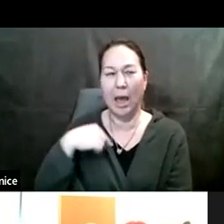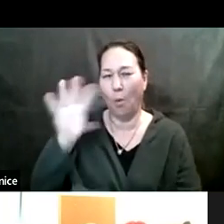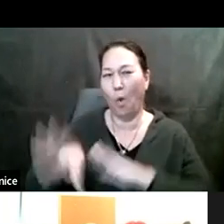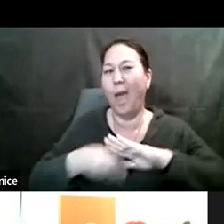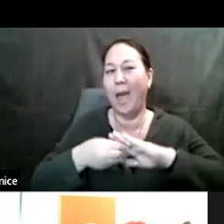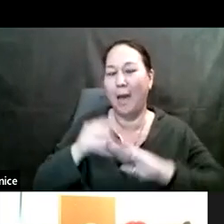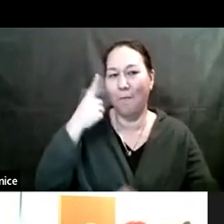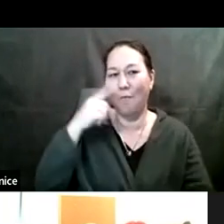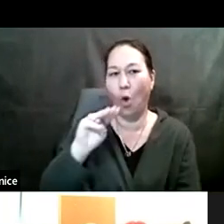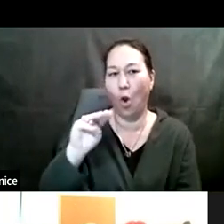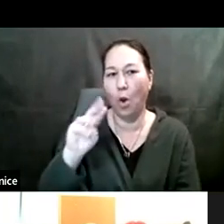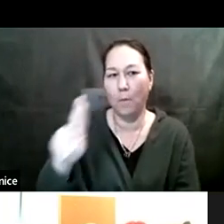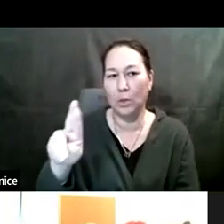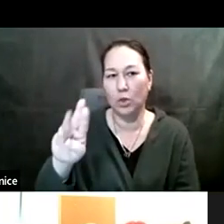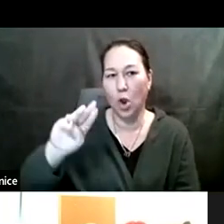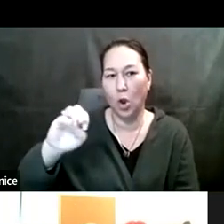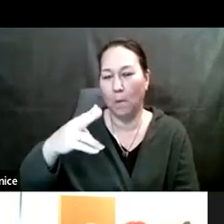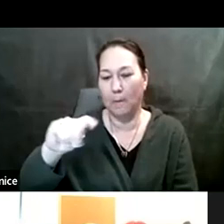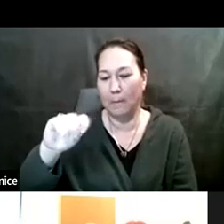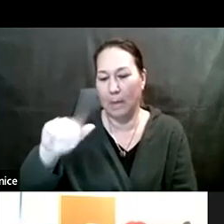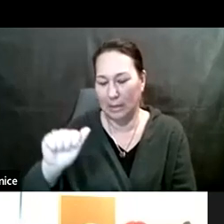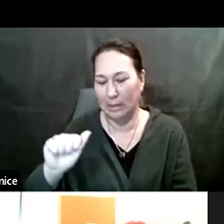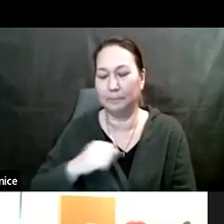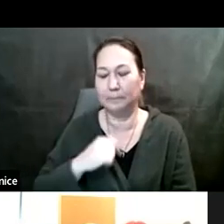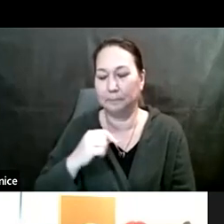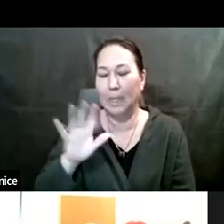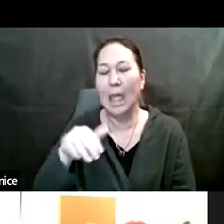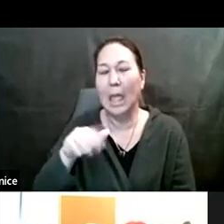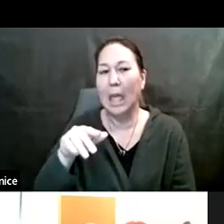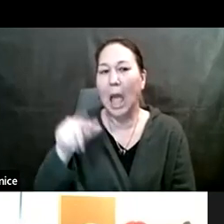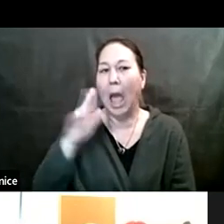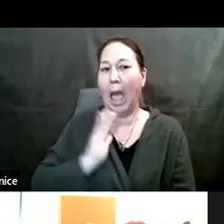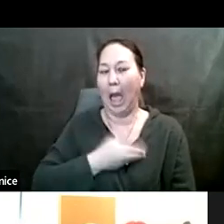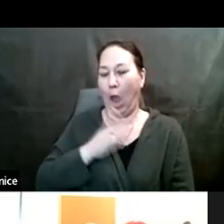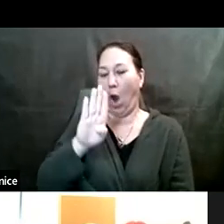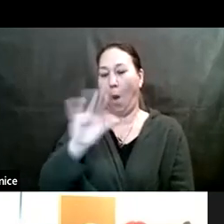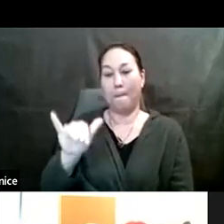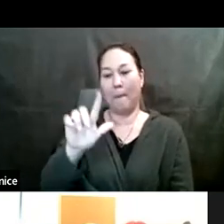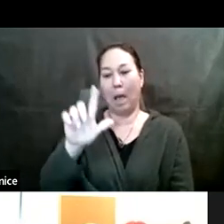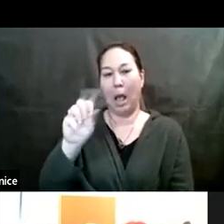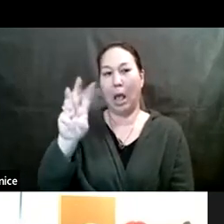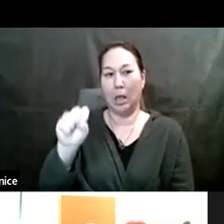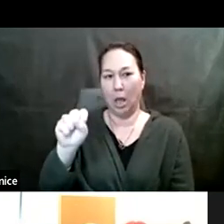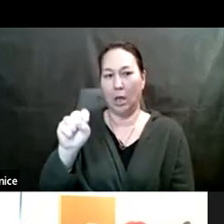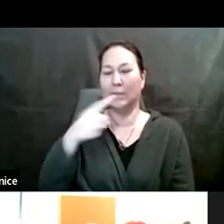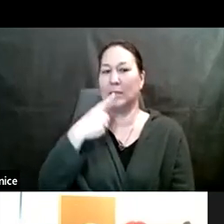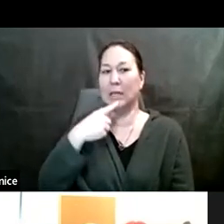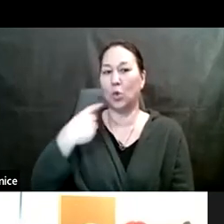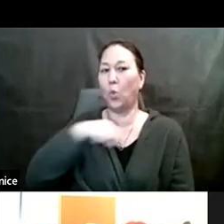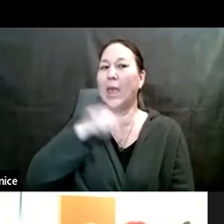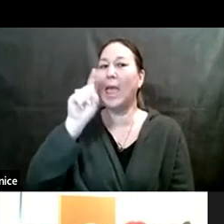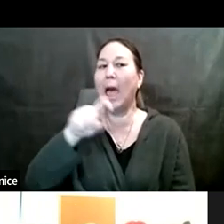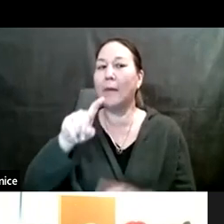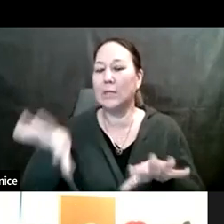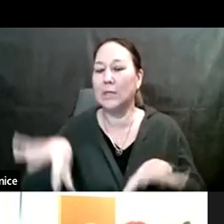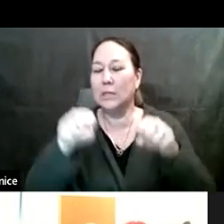in our in our bylaws are actually the child of the setup it calls for us to take action by the fourth Wednesday of March and